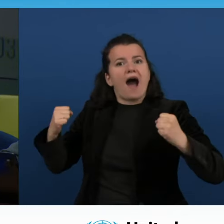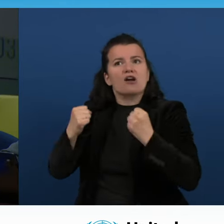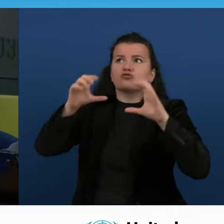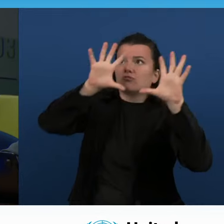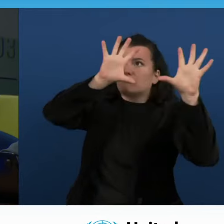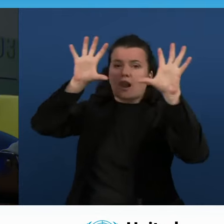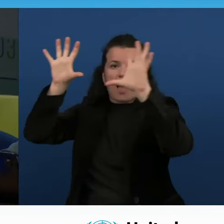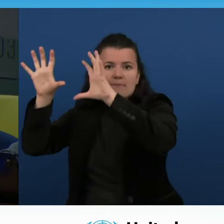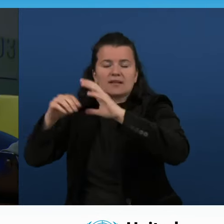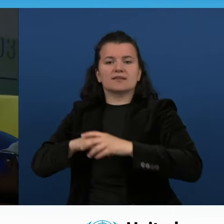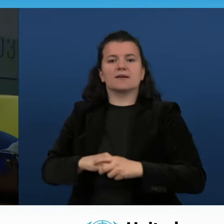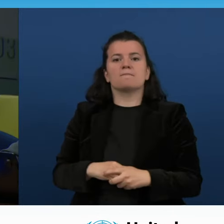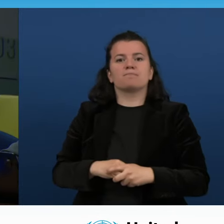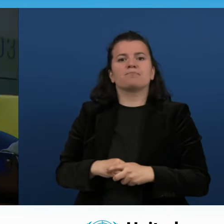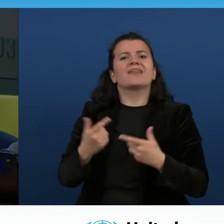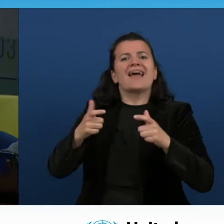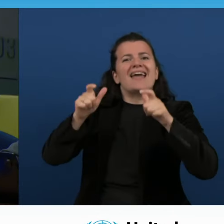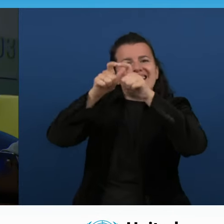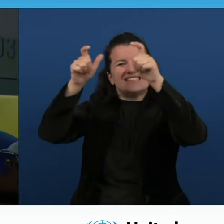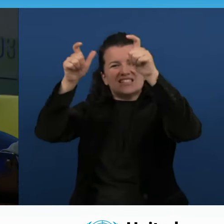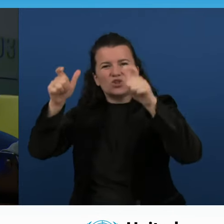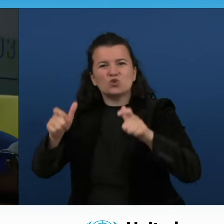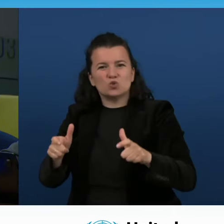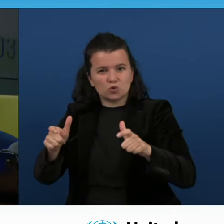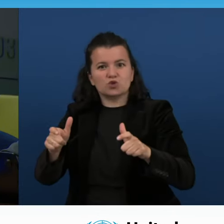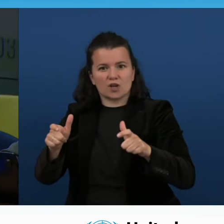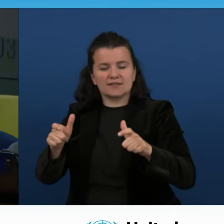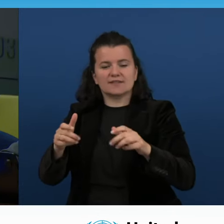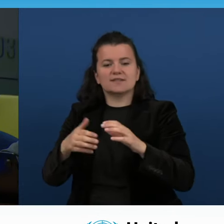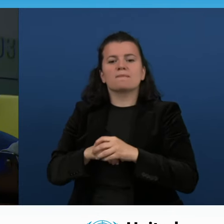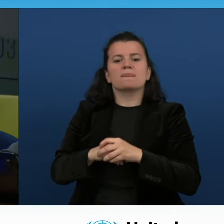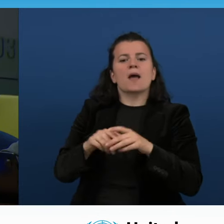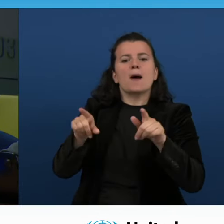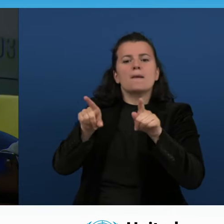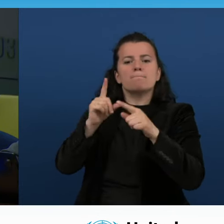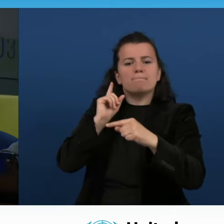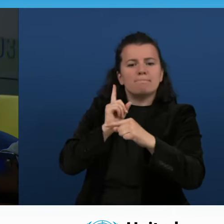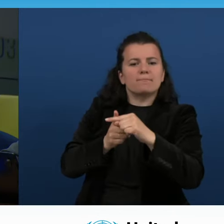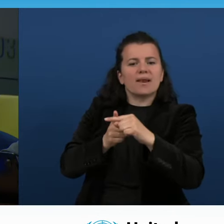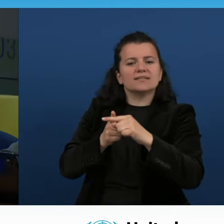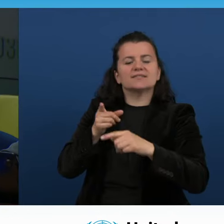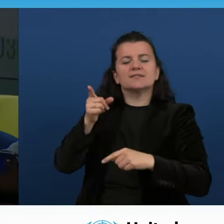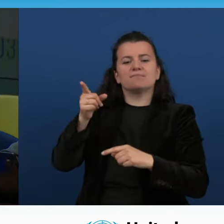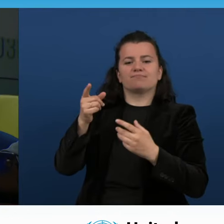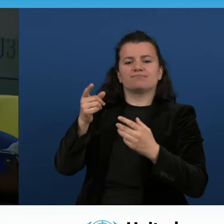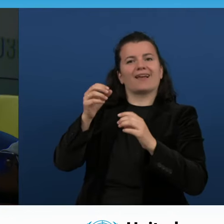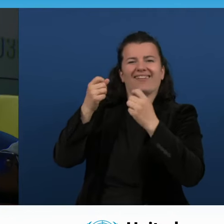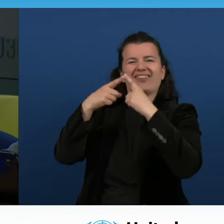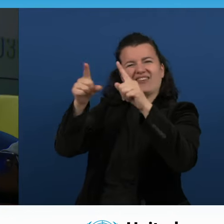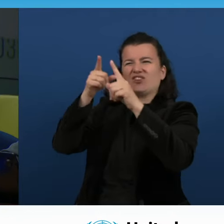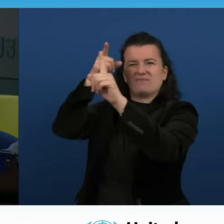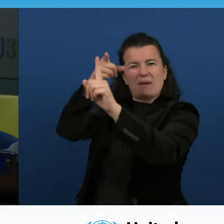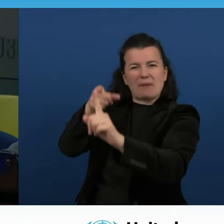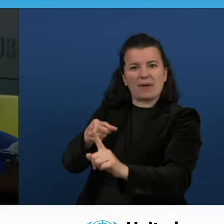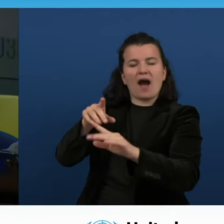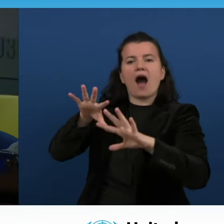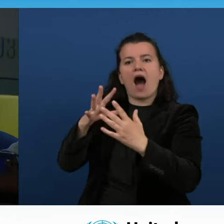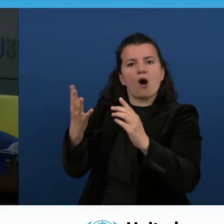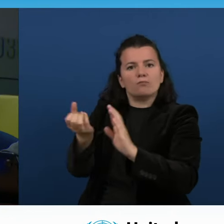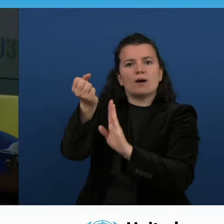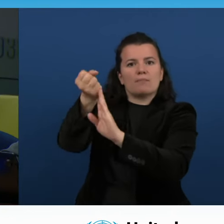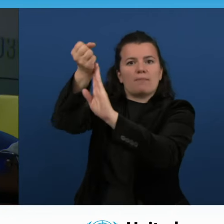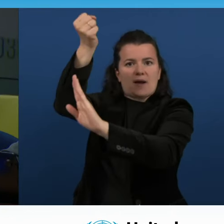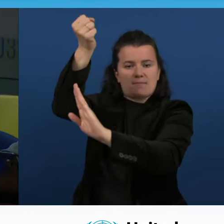institutions, and 17, an alliance for the achievement of the objectives. All of these will be reviewed in the high-level political forum in